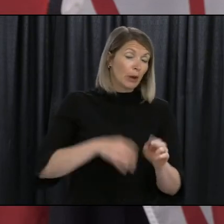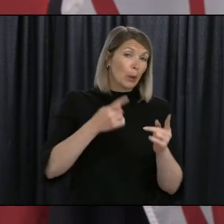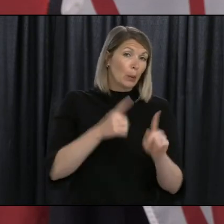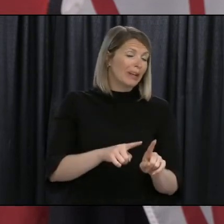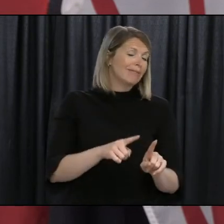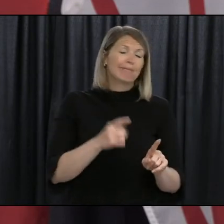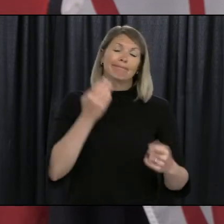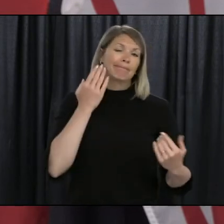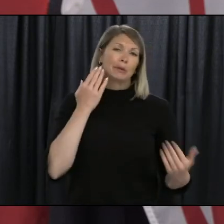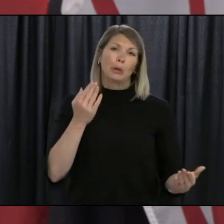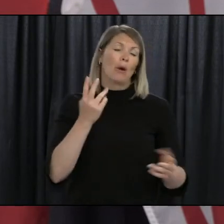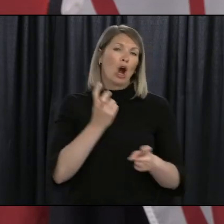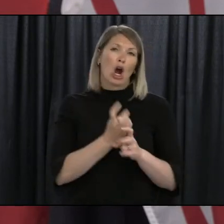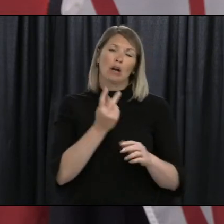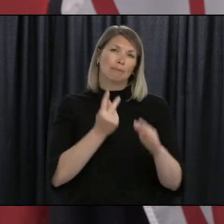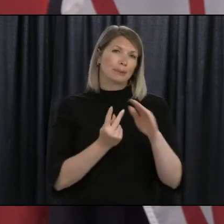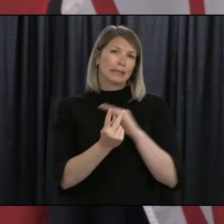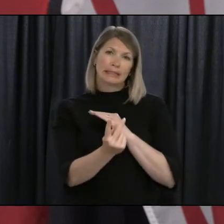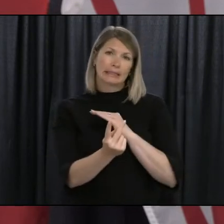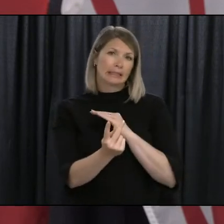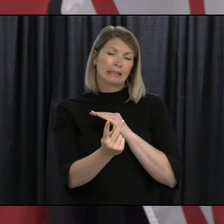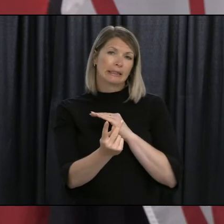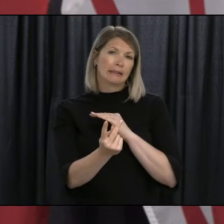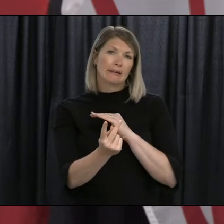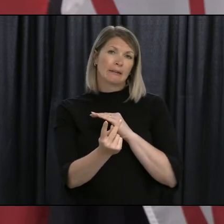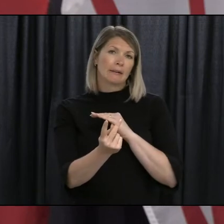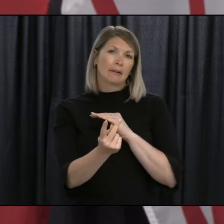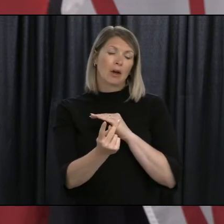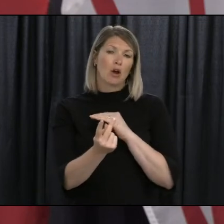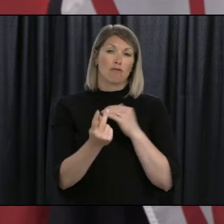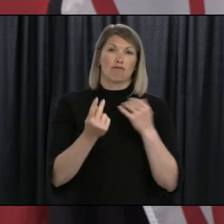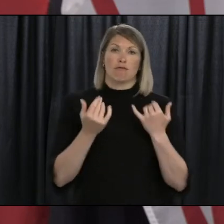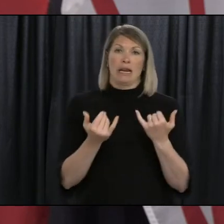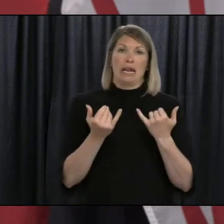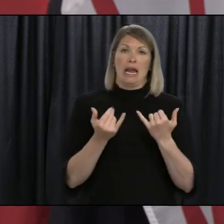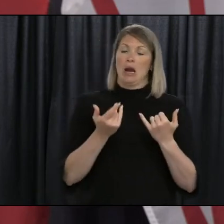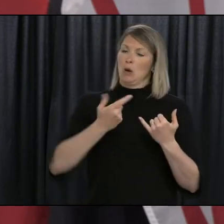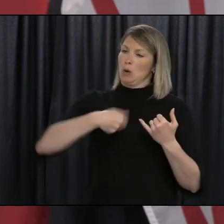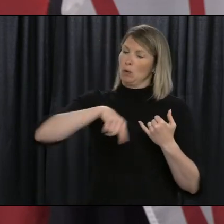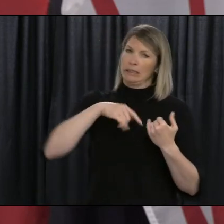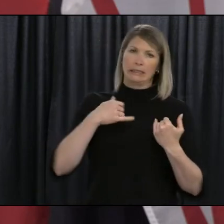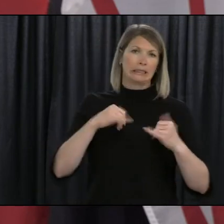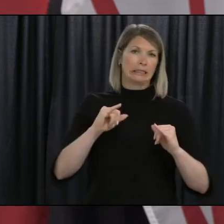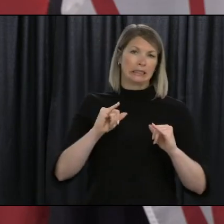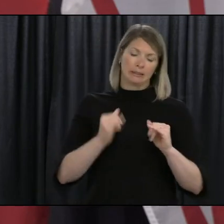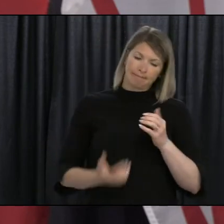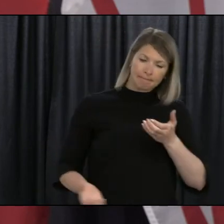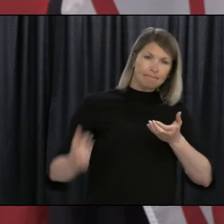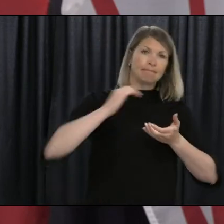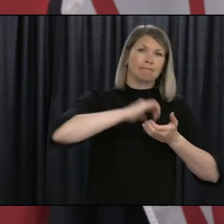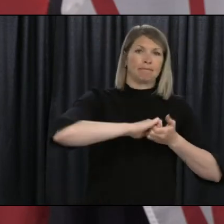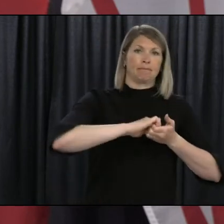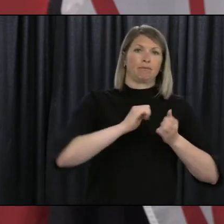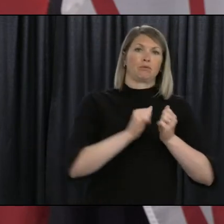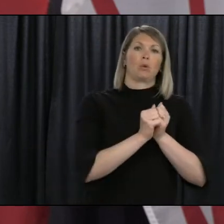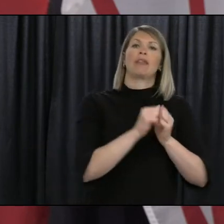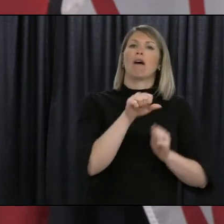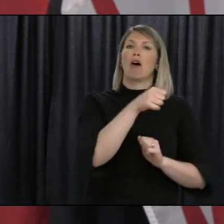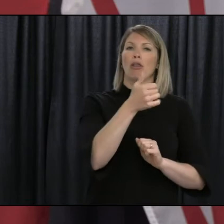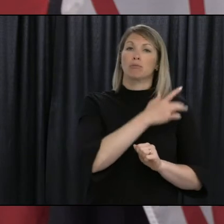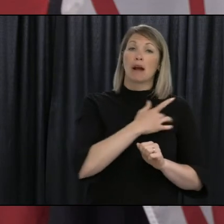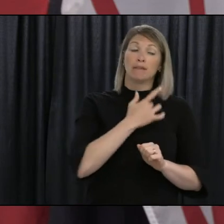So again, I stress the need for a collaboration between other provinces, with the federal